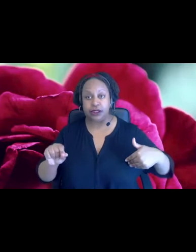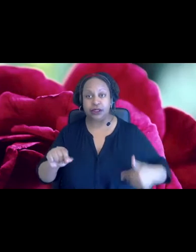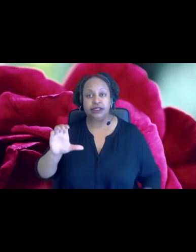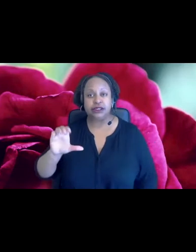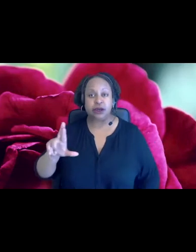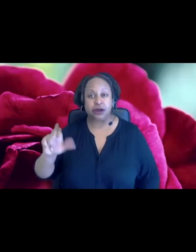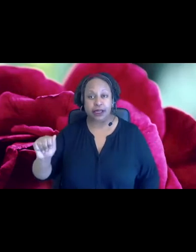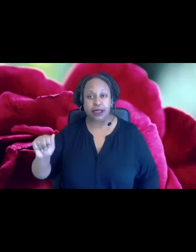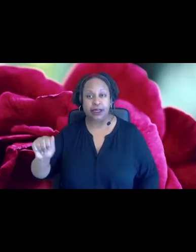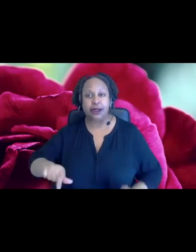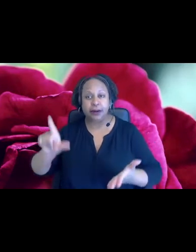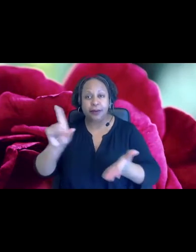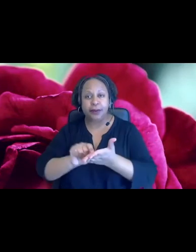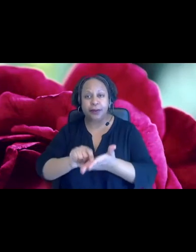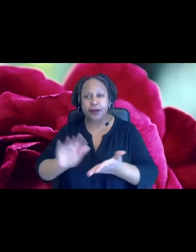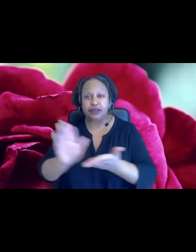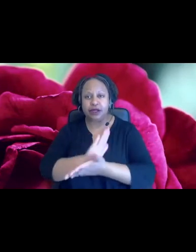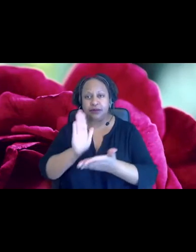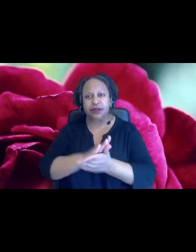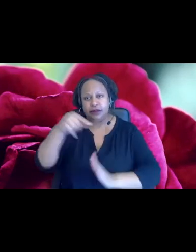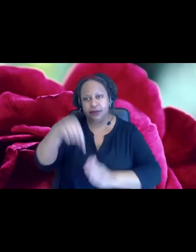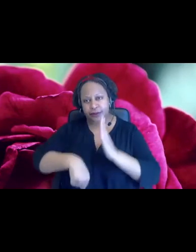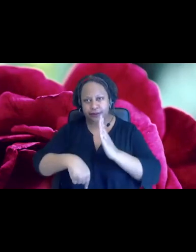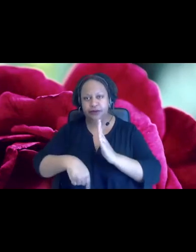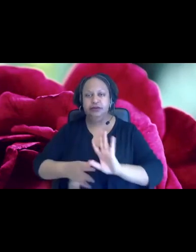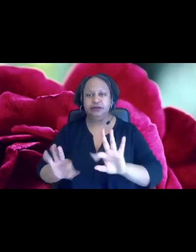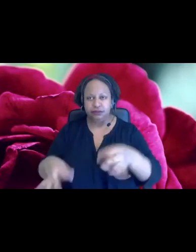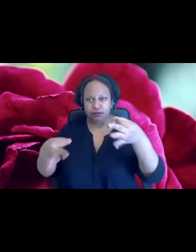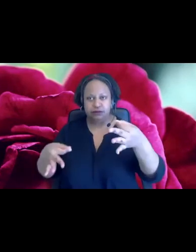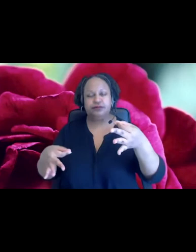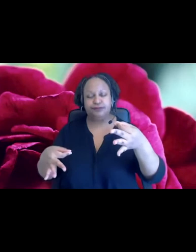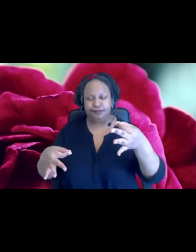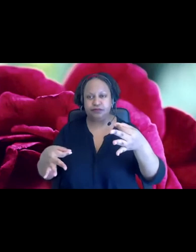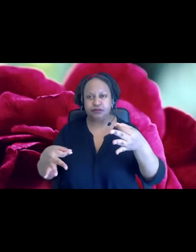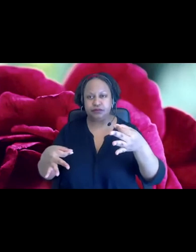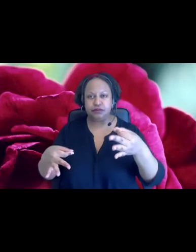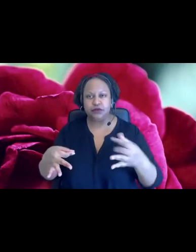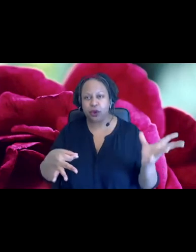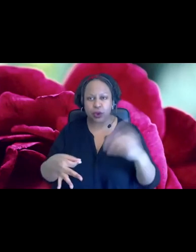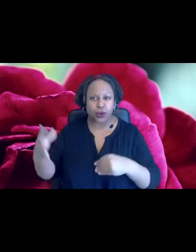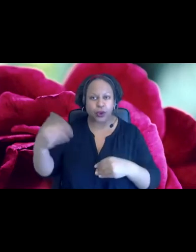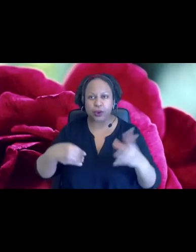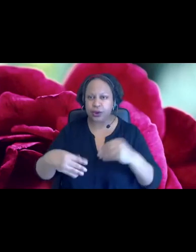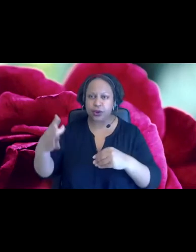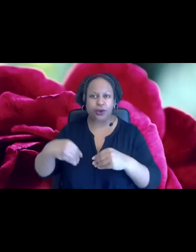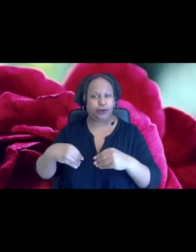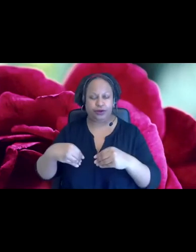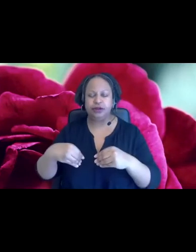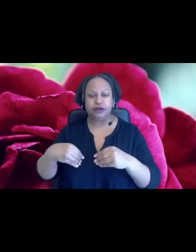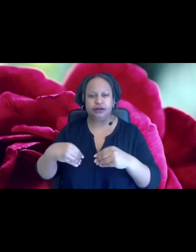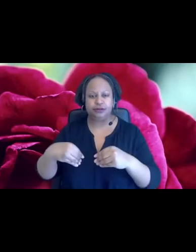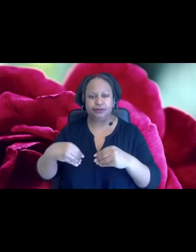very comprehensive document that put together all these various other